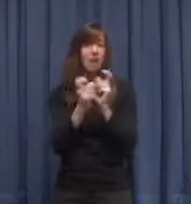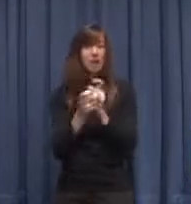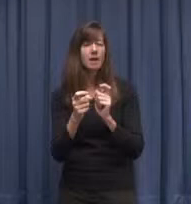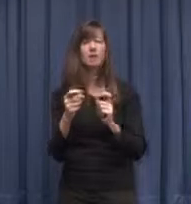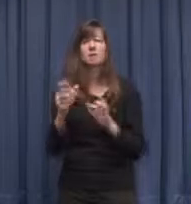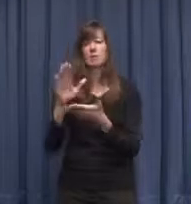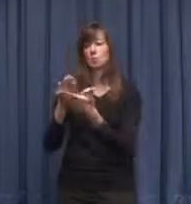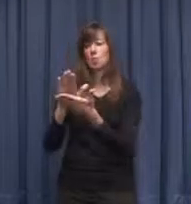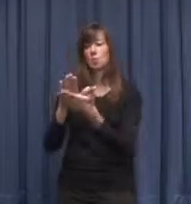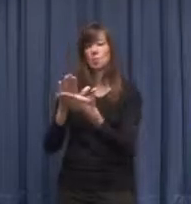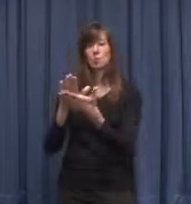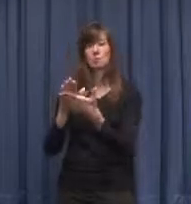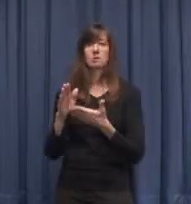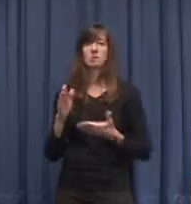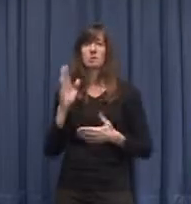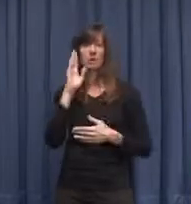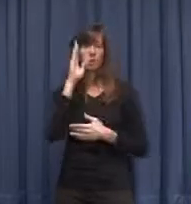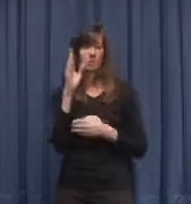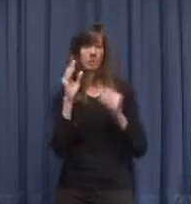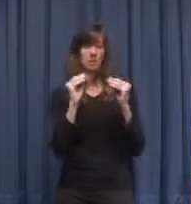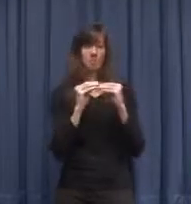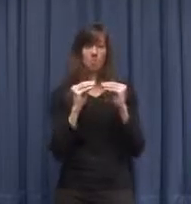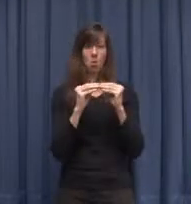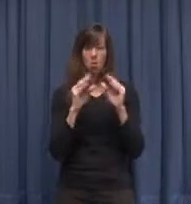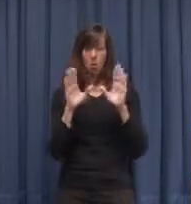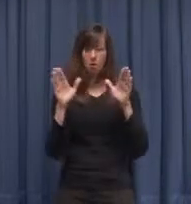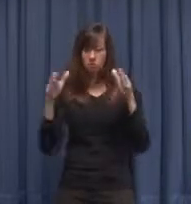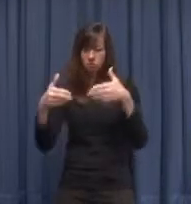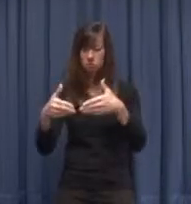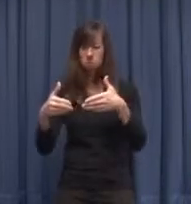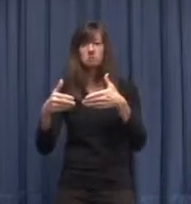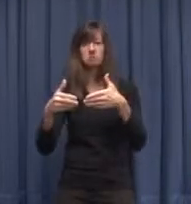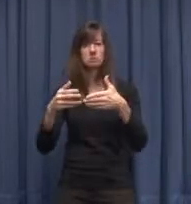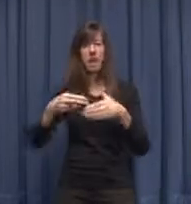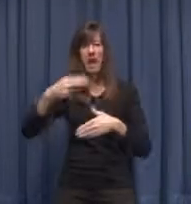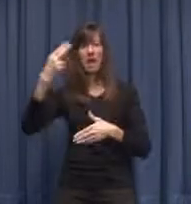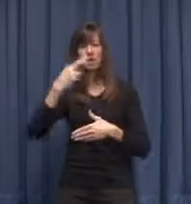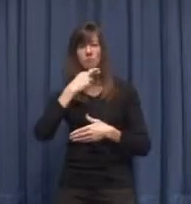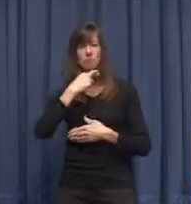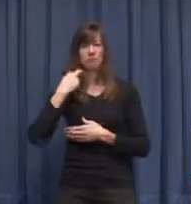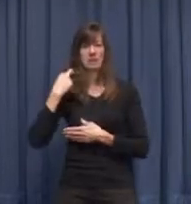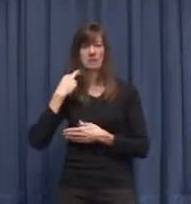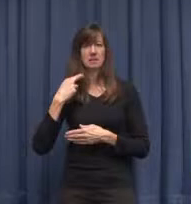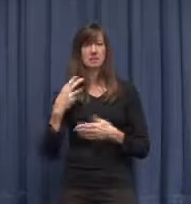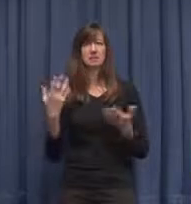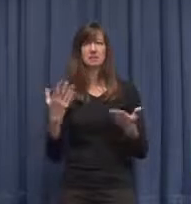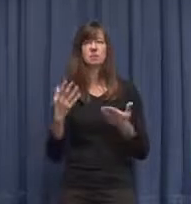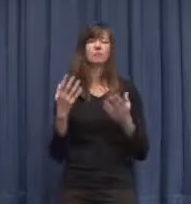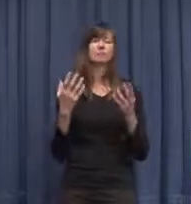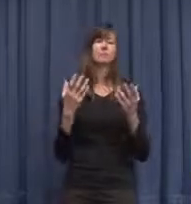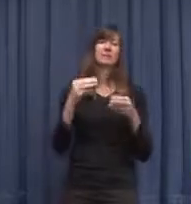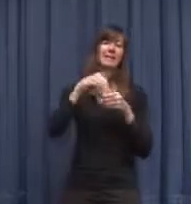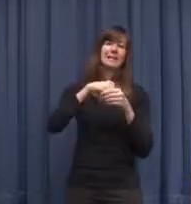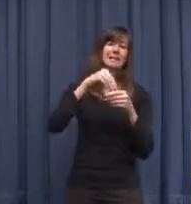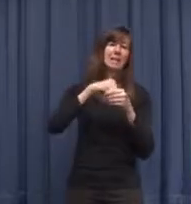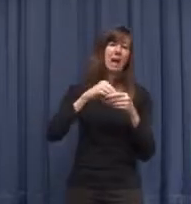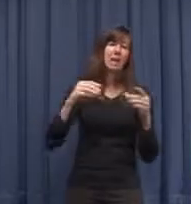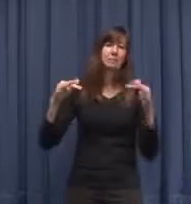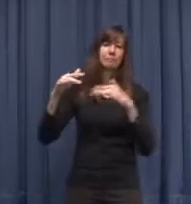more targeted, restrictions on the highest risk points, which often orients around indoor